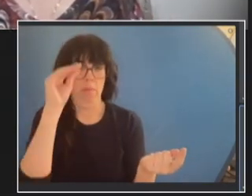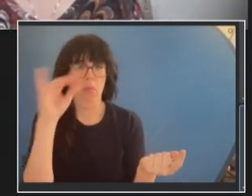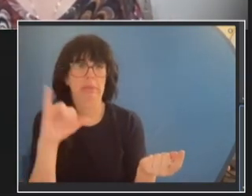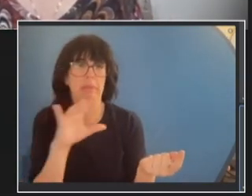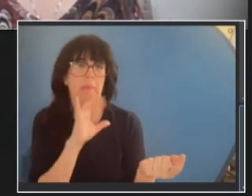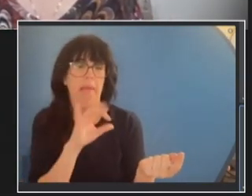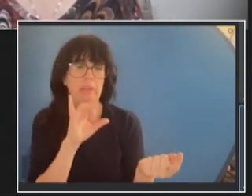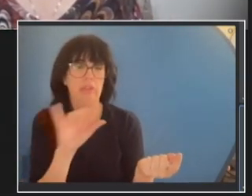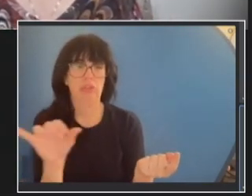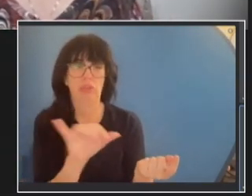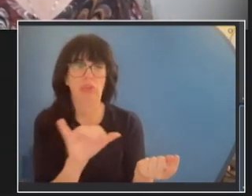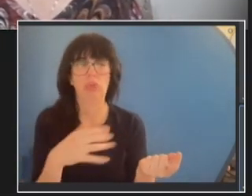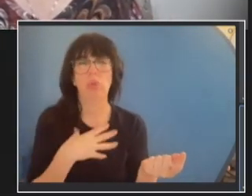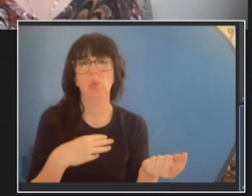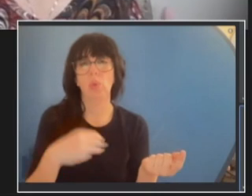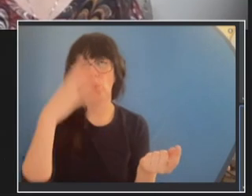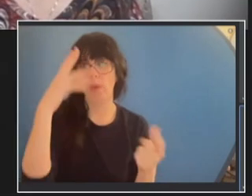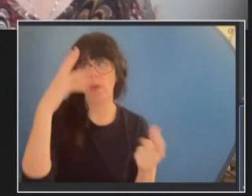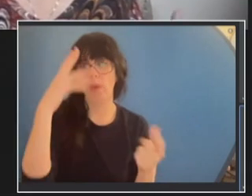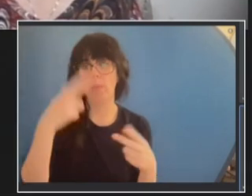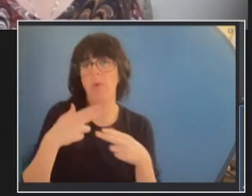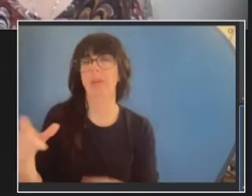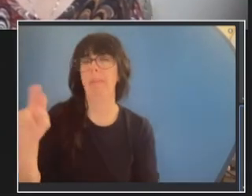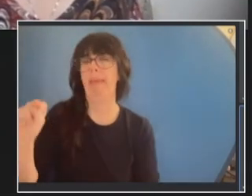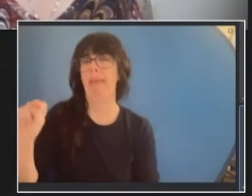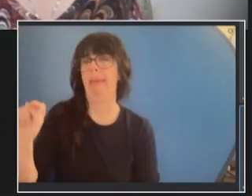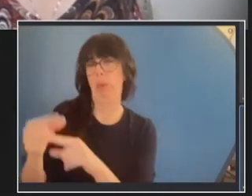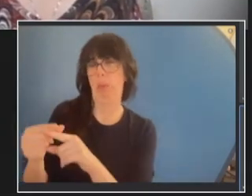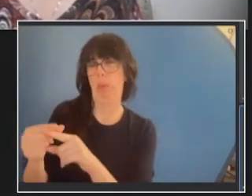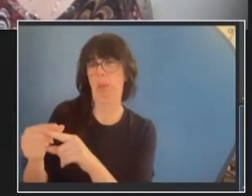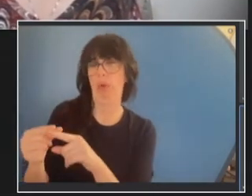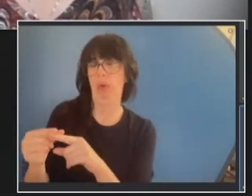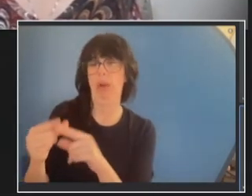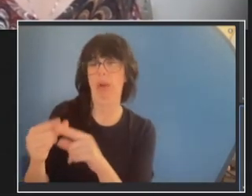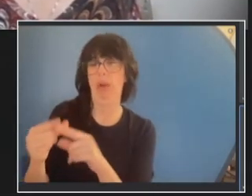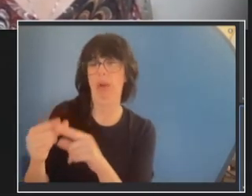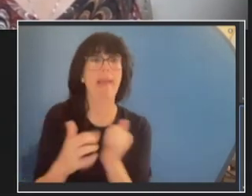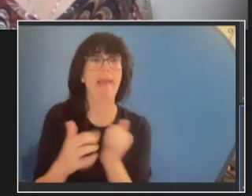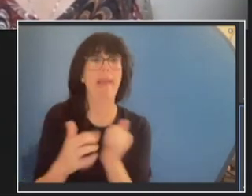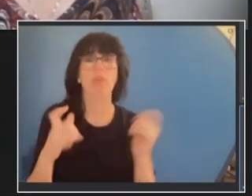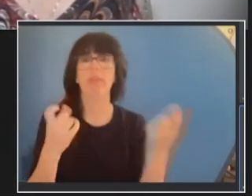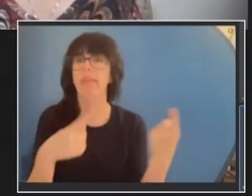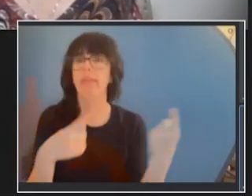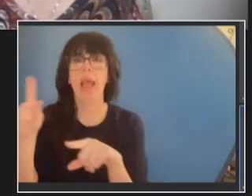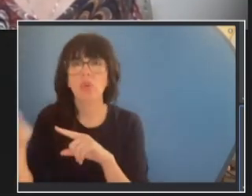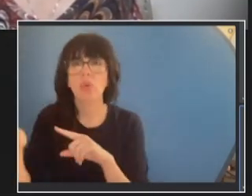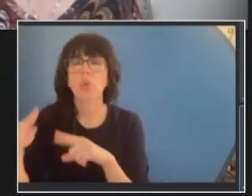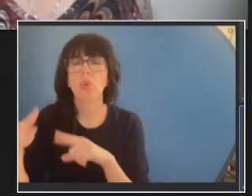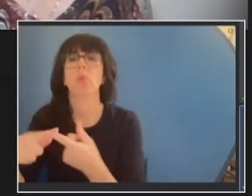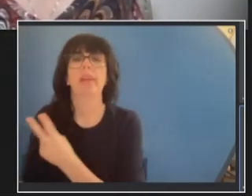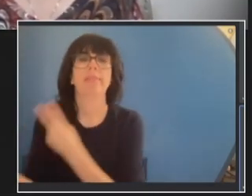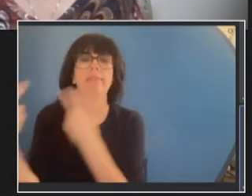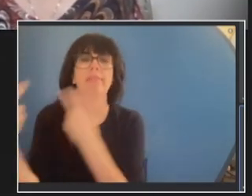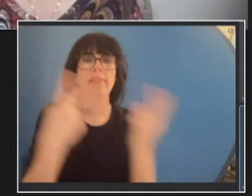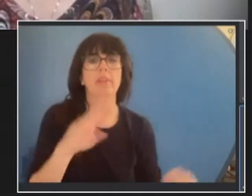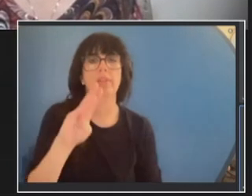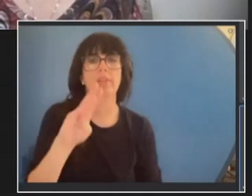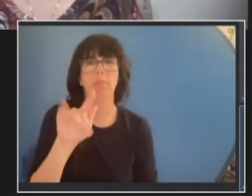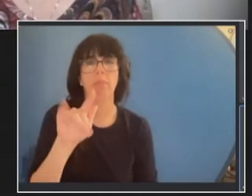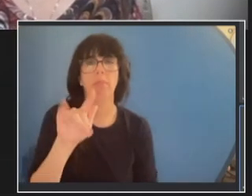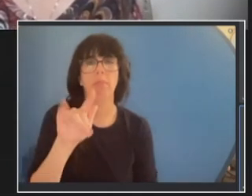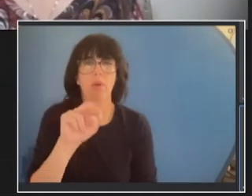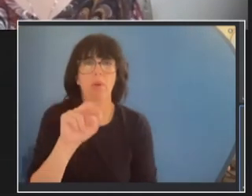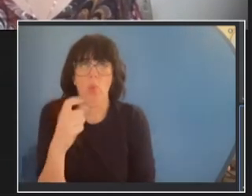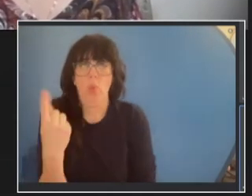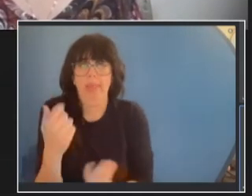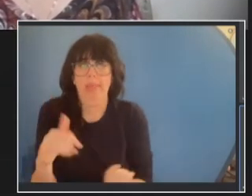the white boy called him the N-word. And of all the things that happened to him during his trip to Baltimore, that's all that the little black boy could